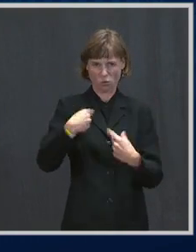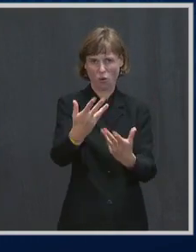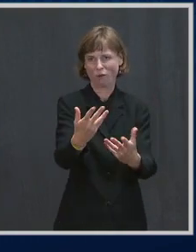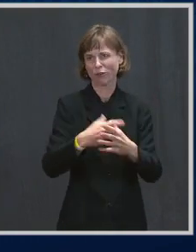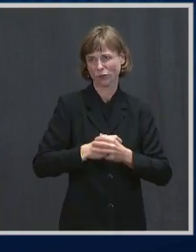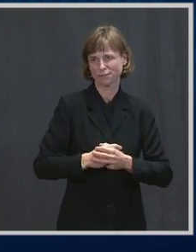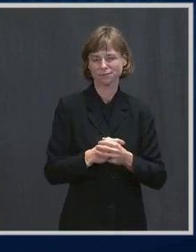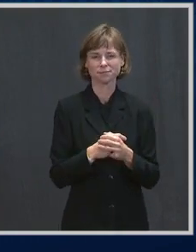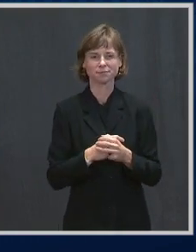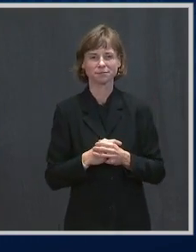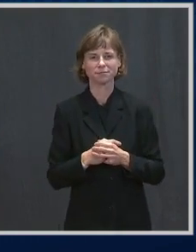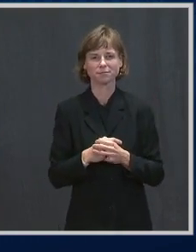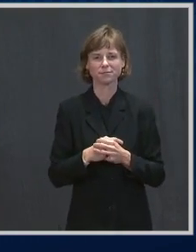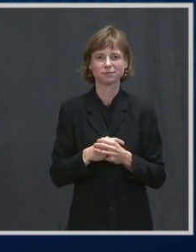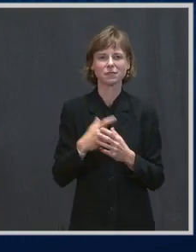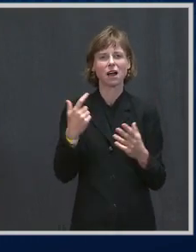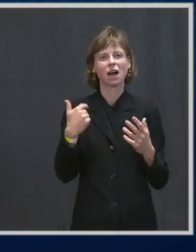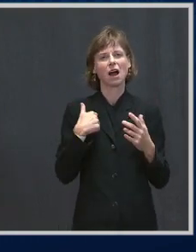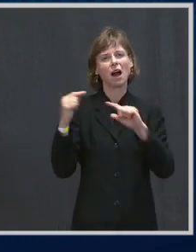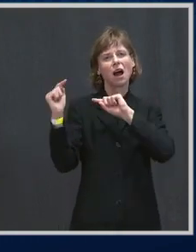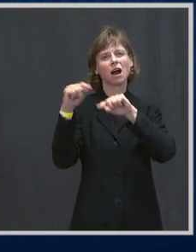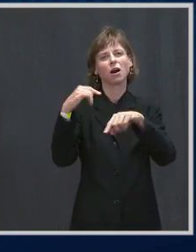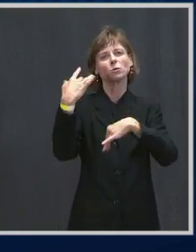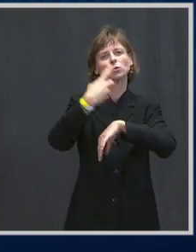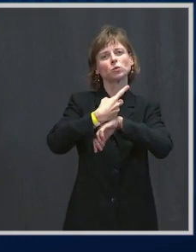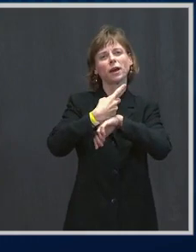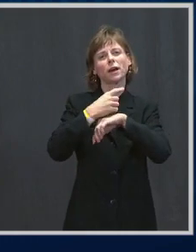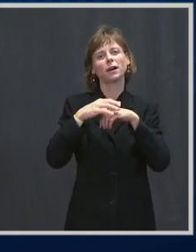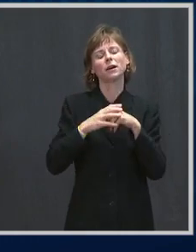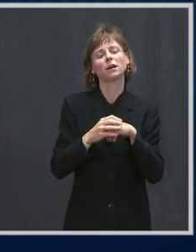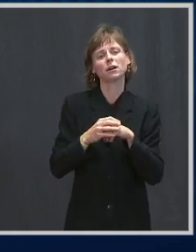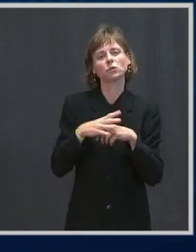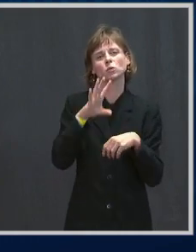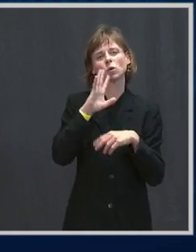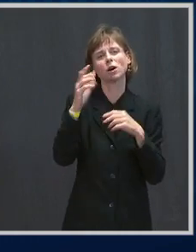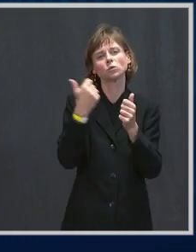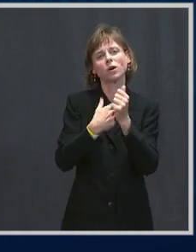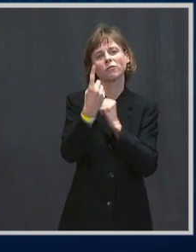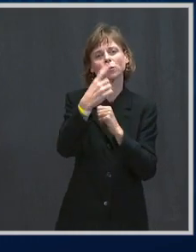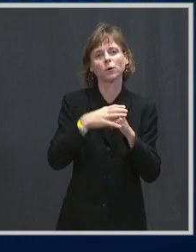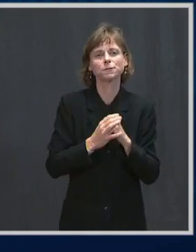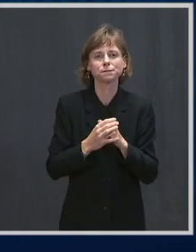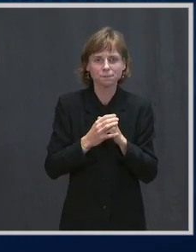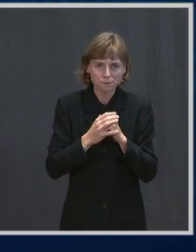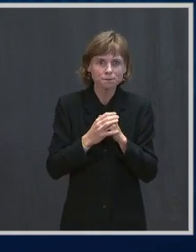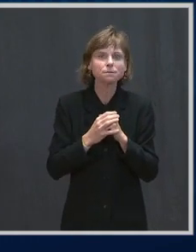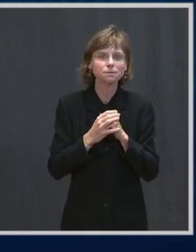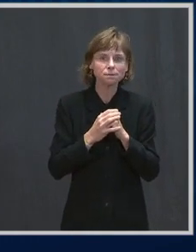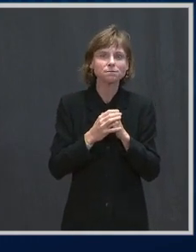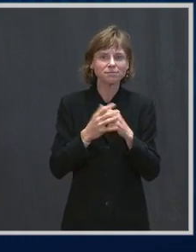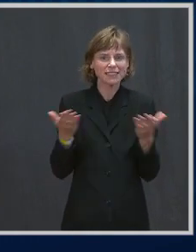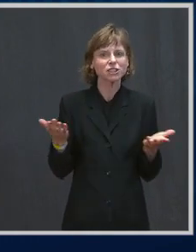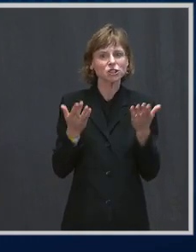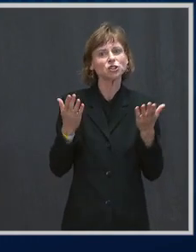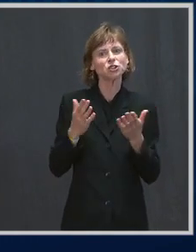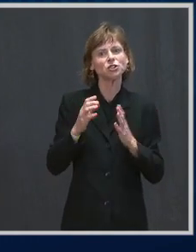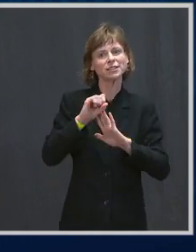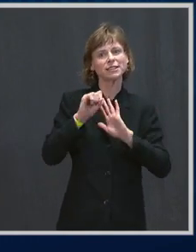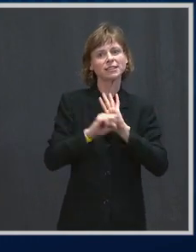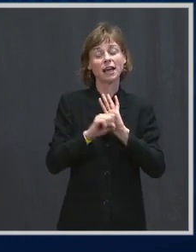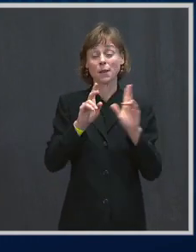But I come today to talk to everyone at Maine State, watching